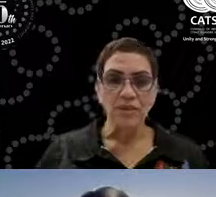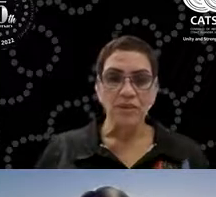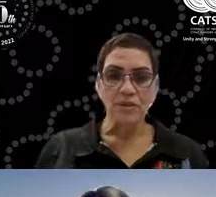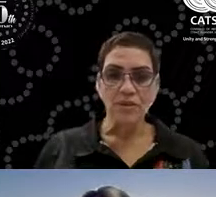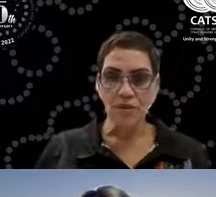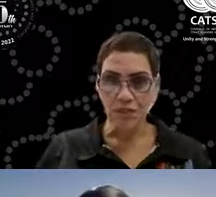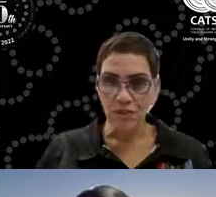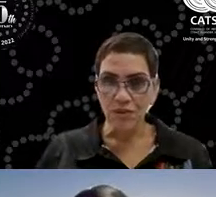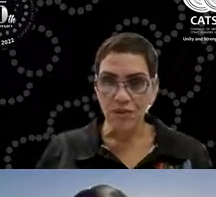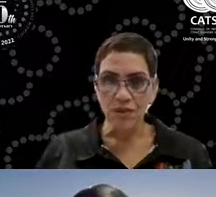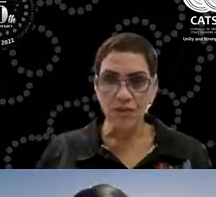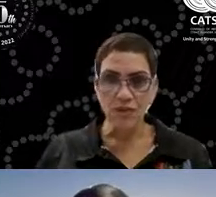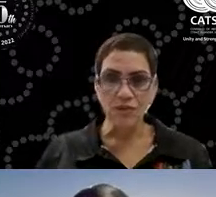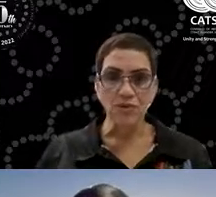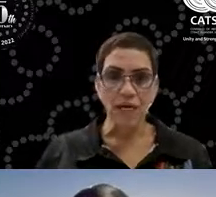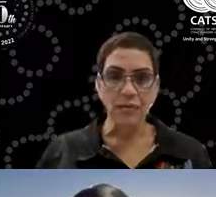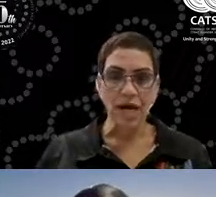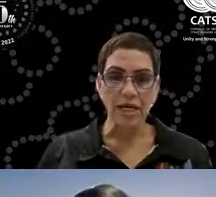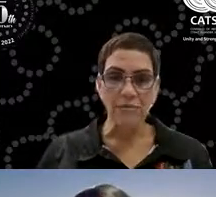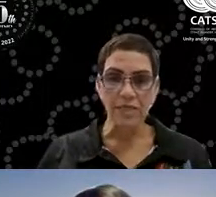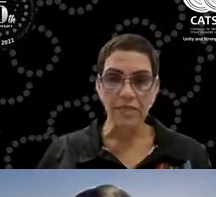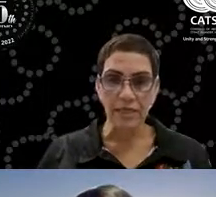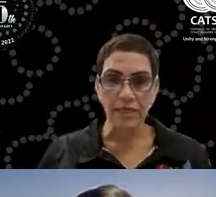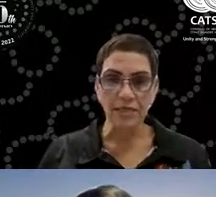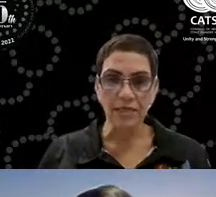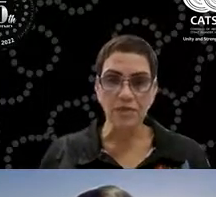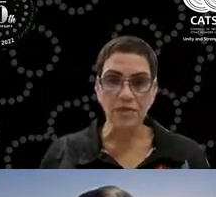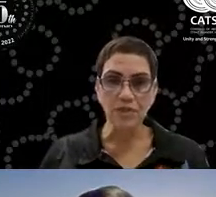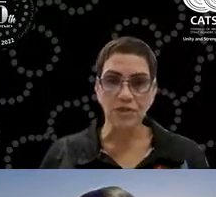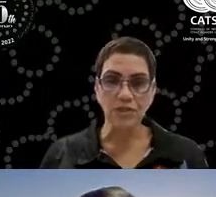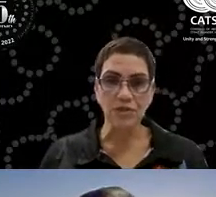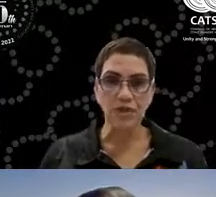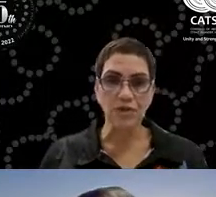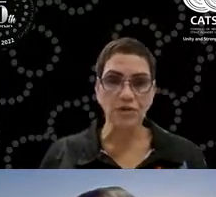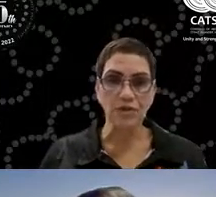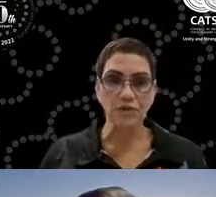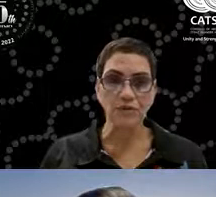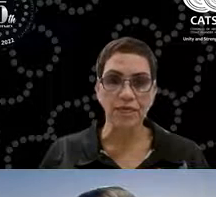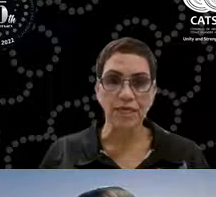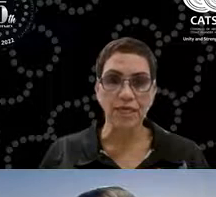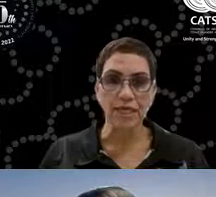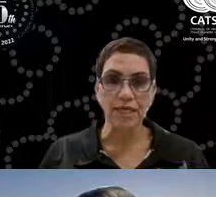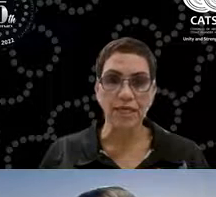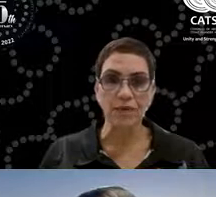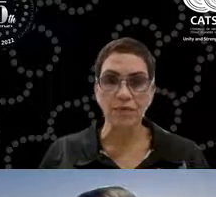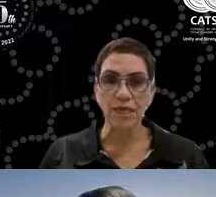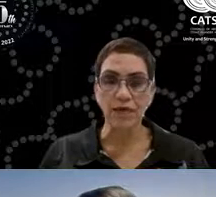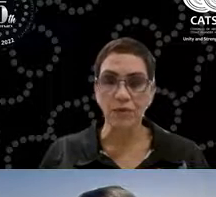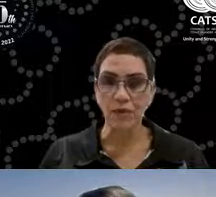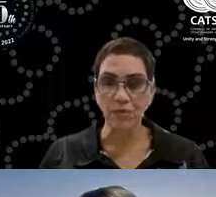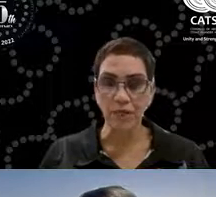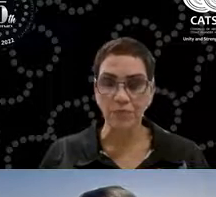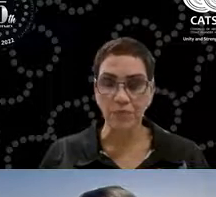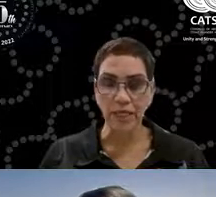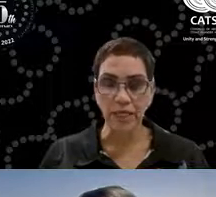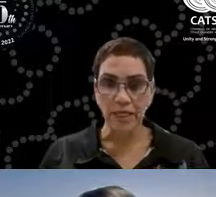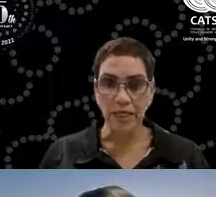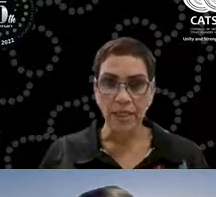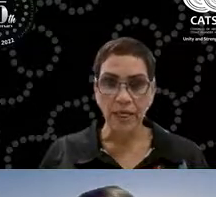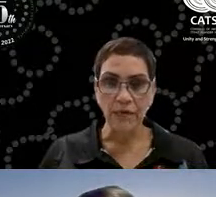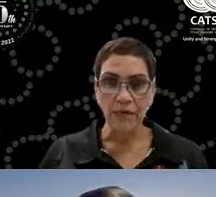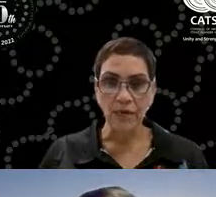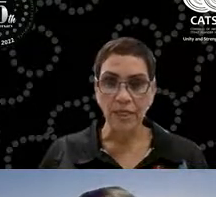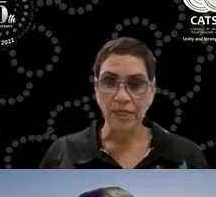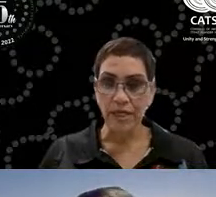So to begin, I wanted to introduce you to Aunty Matilda House, who's a traditional owner of the Ngambri Ngunnawal